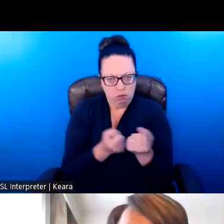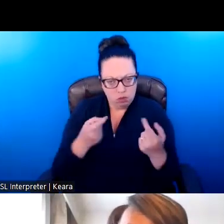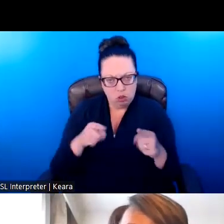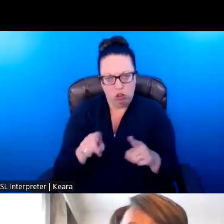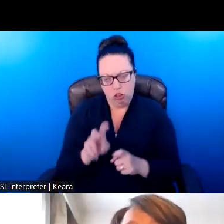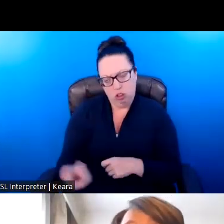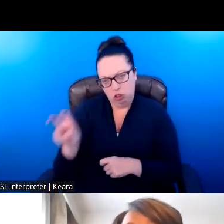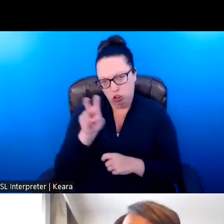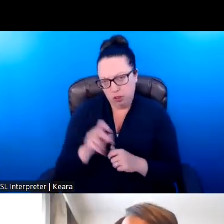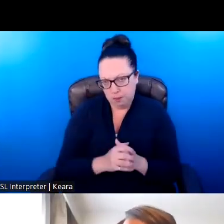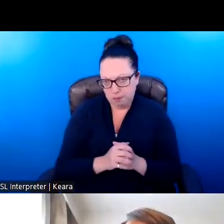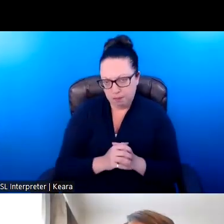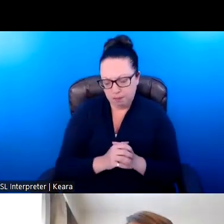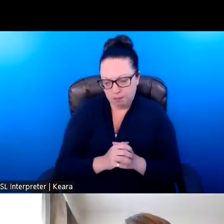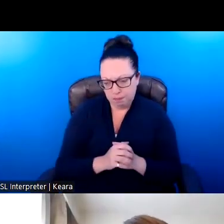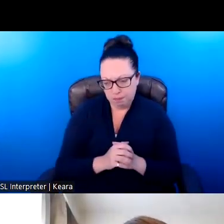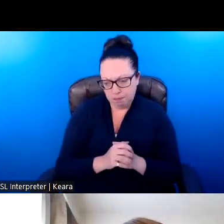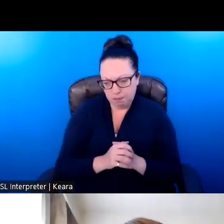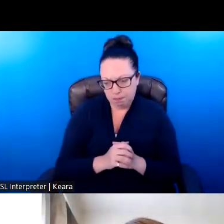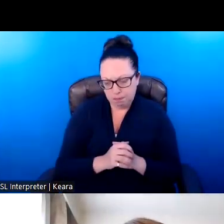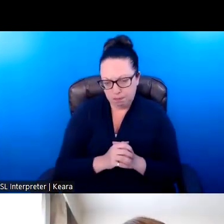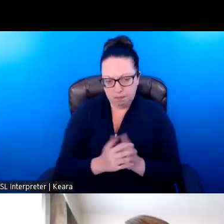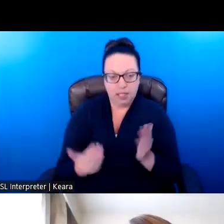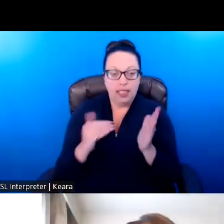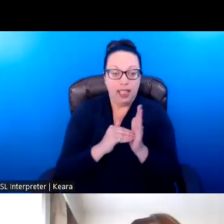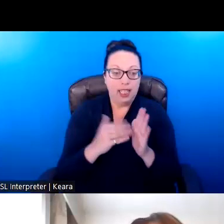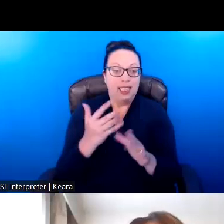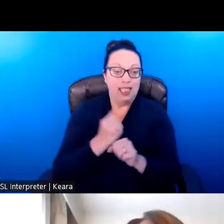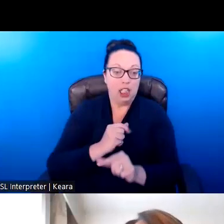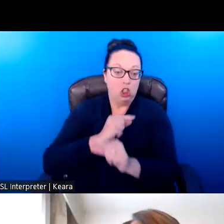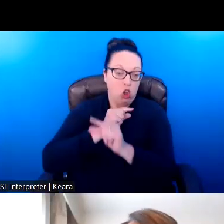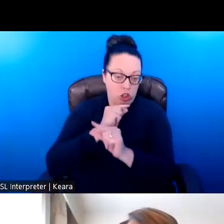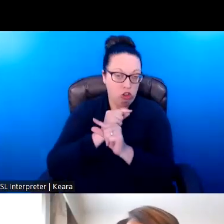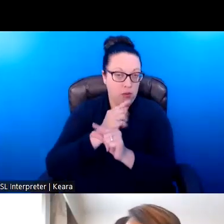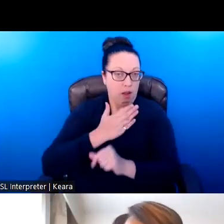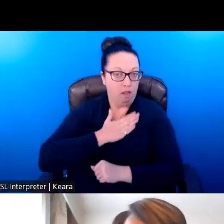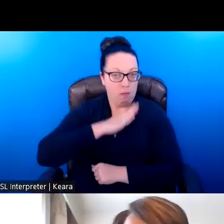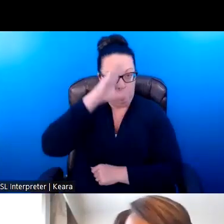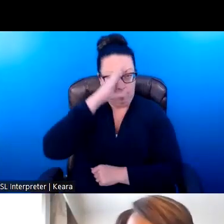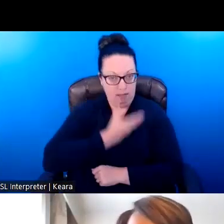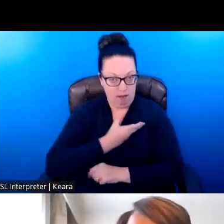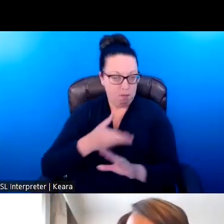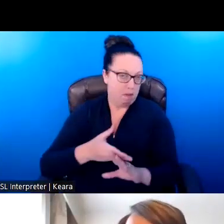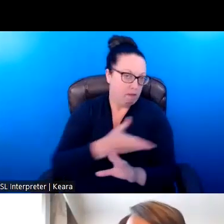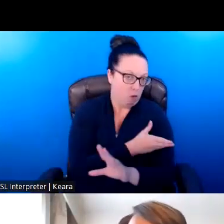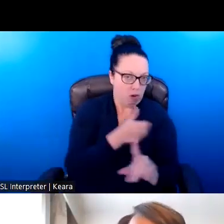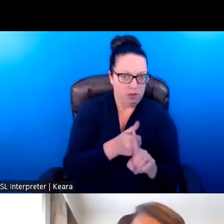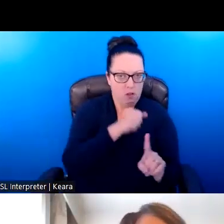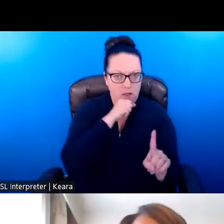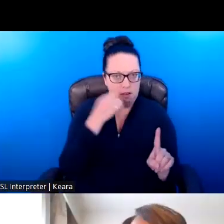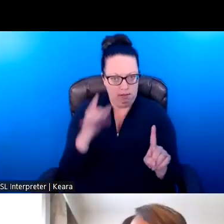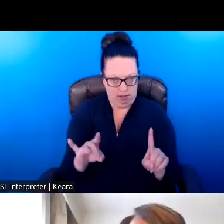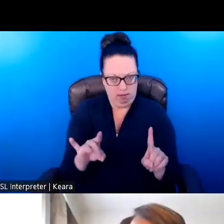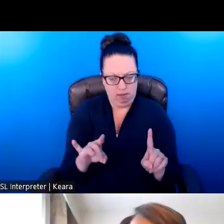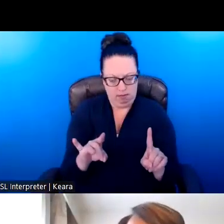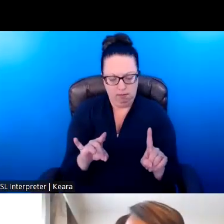journey. And again, attaining my guardianship of my son as an adult before he turned 18, the division